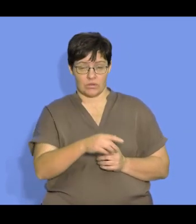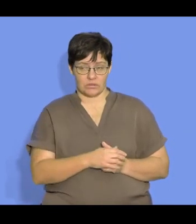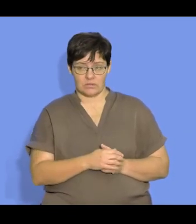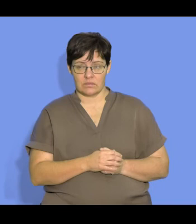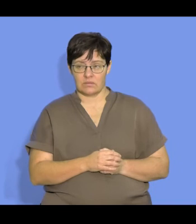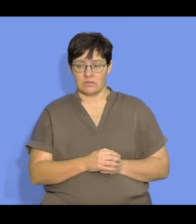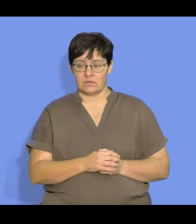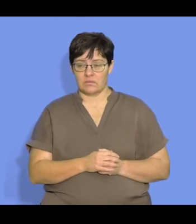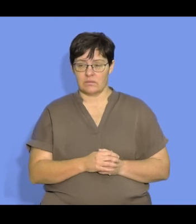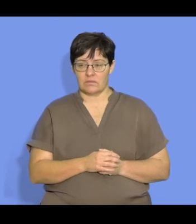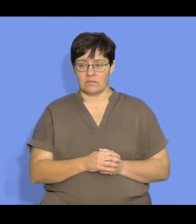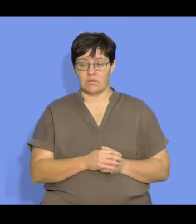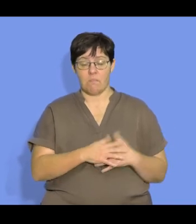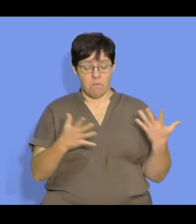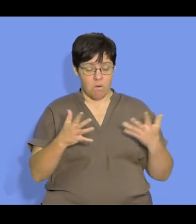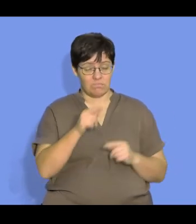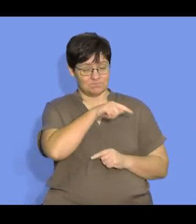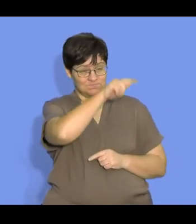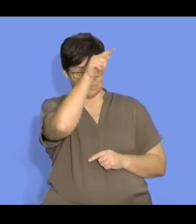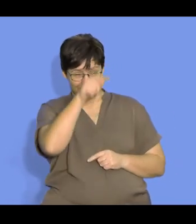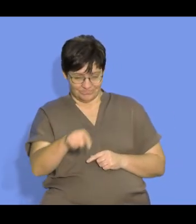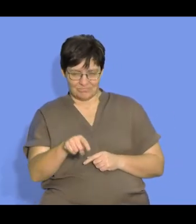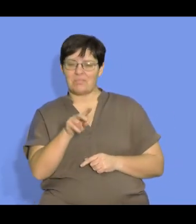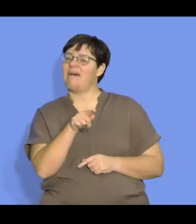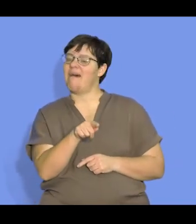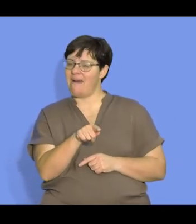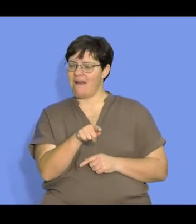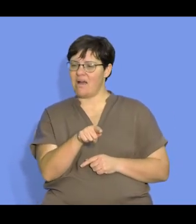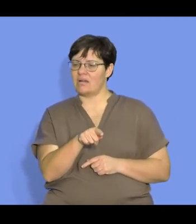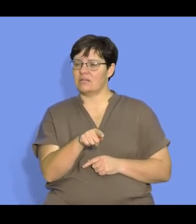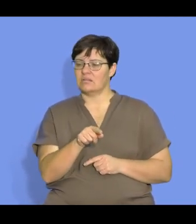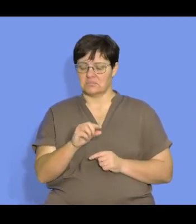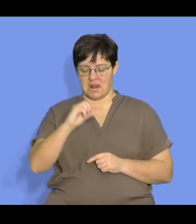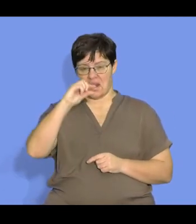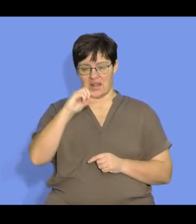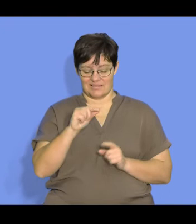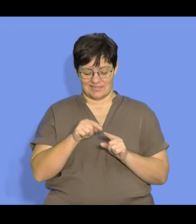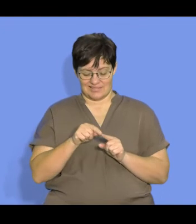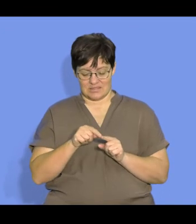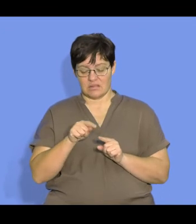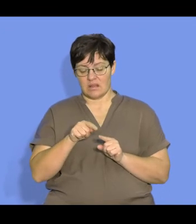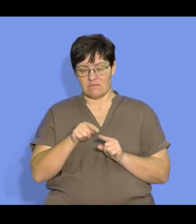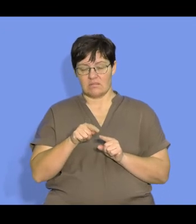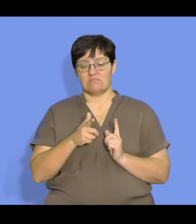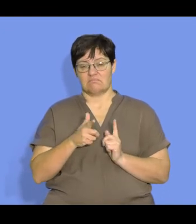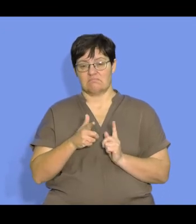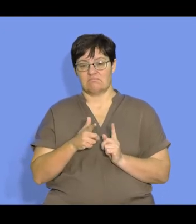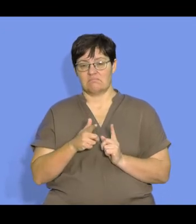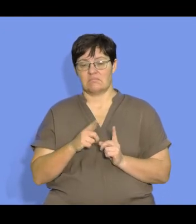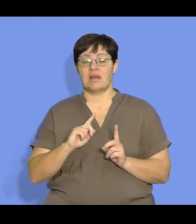at the more particles, we will see there is now more particles that will